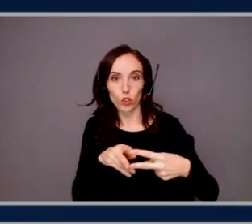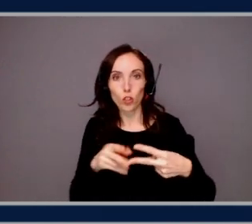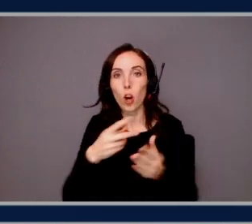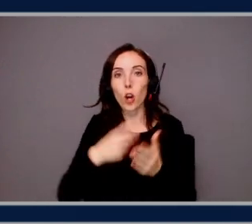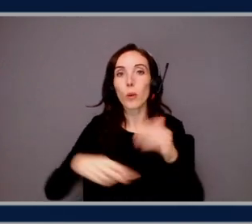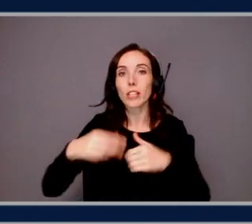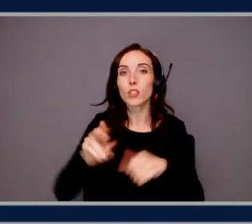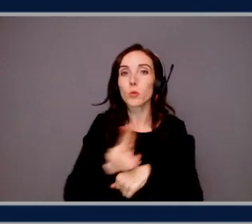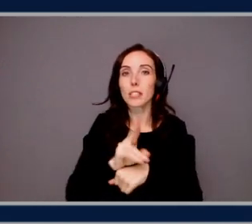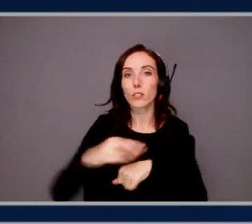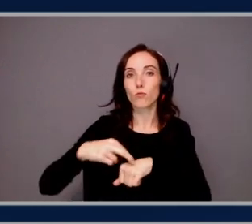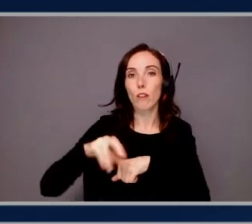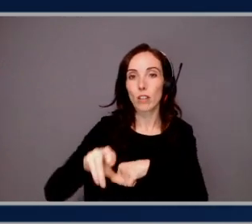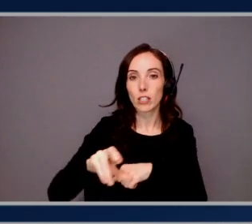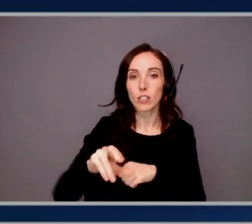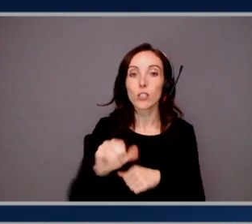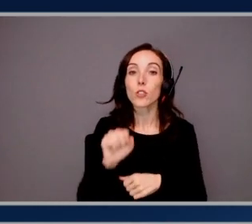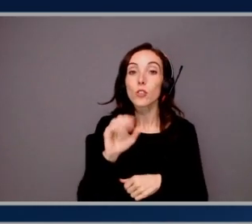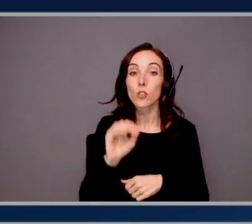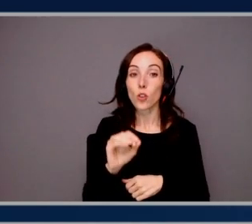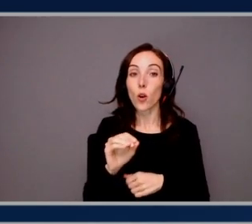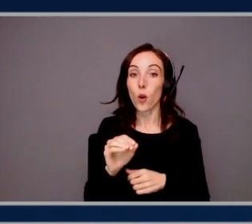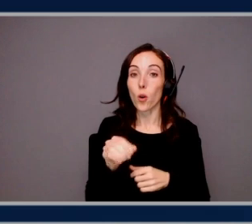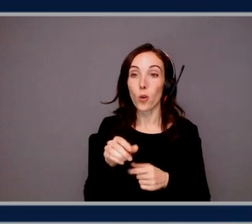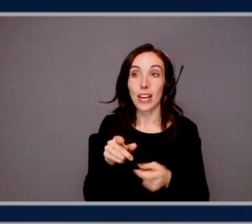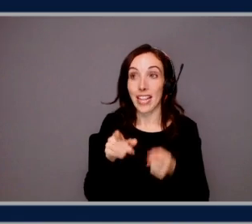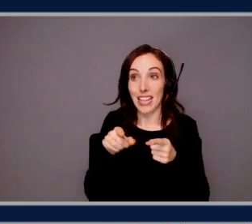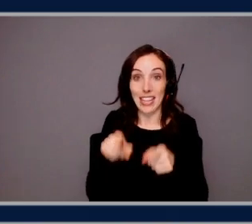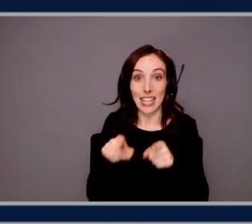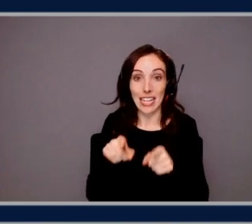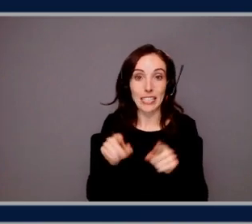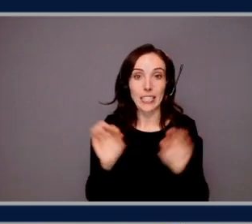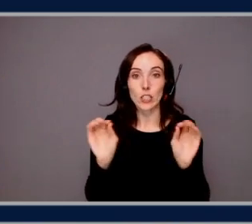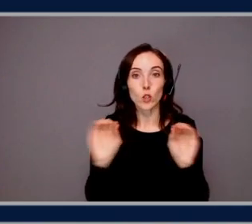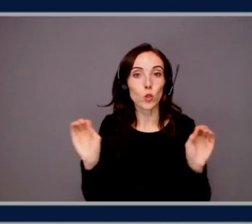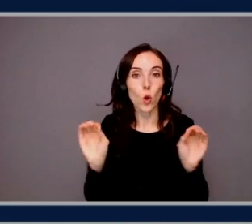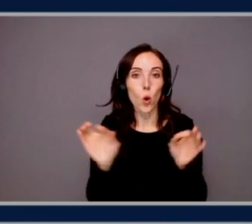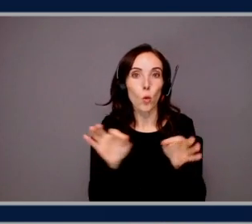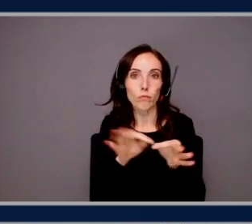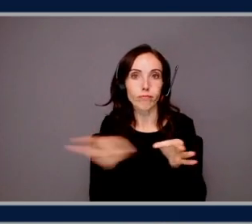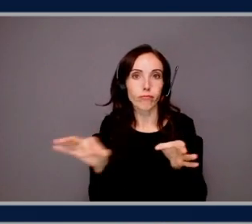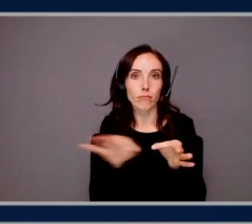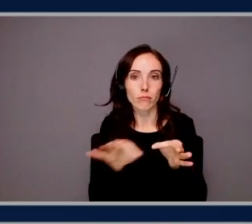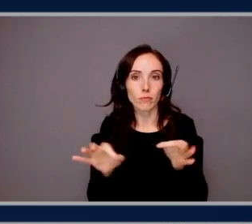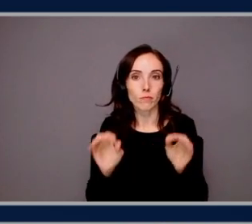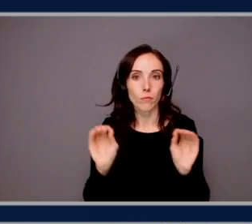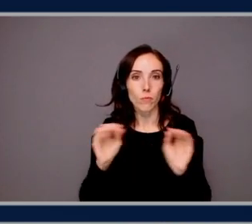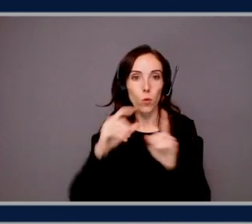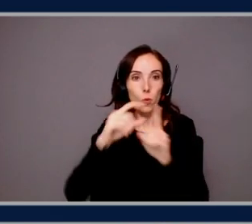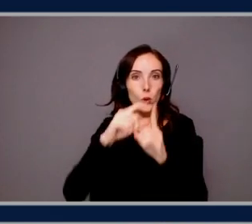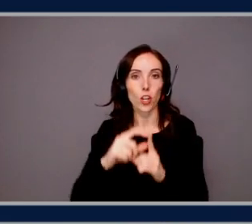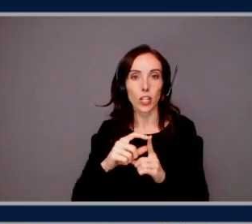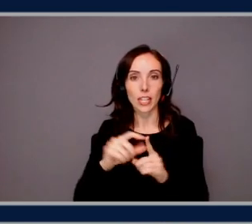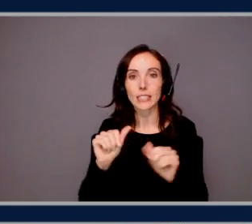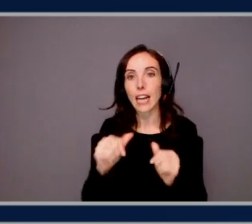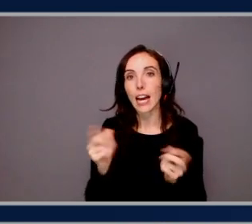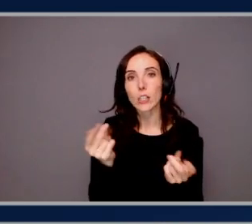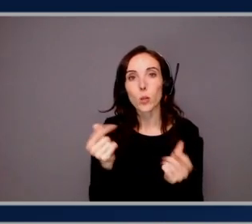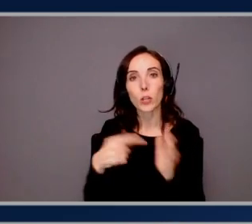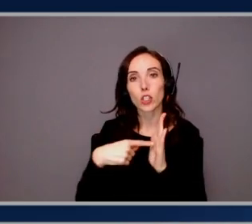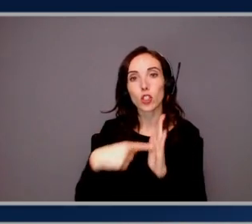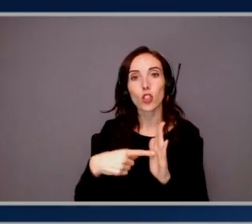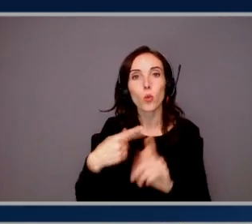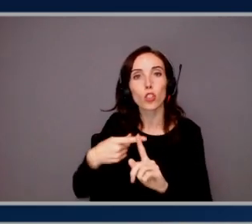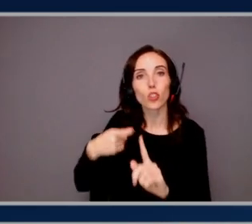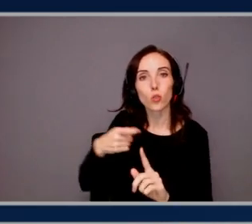I can say is that, see, this did not have any wordings. Okay, the chart. In fact, I can quickly show what the source document